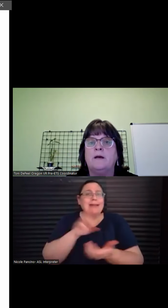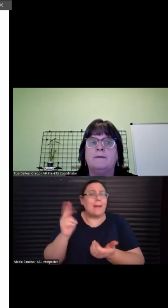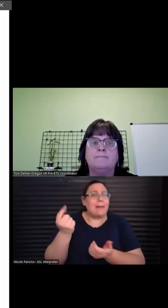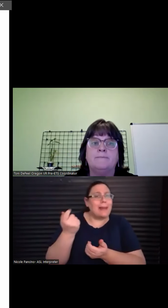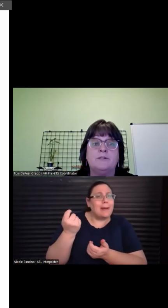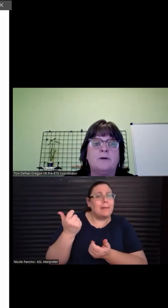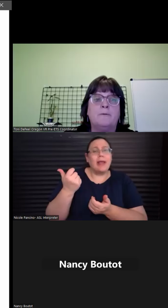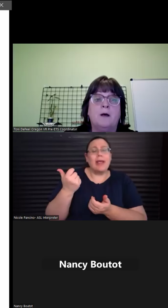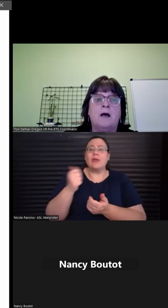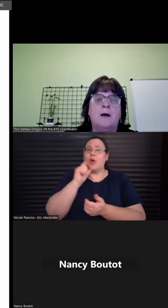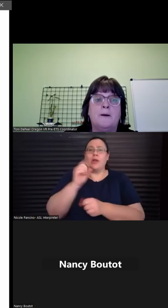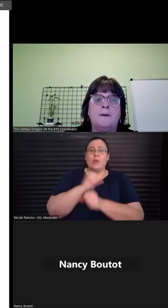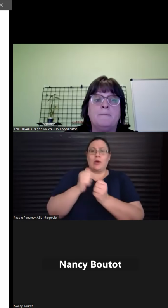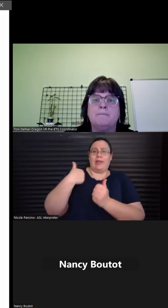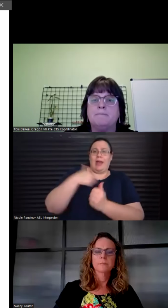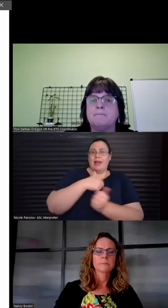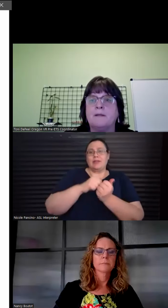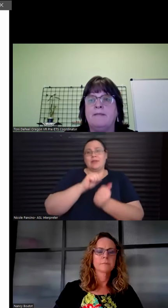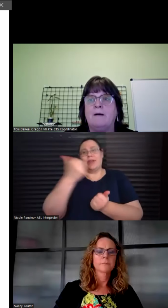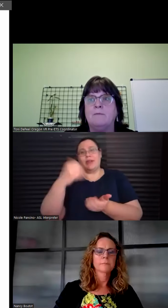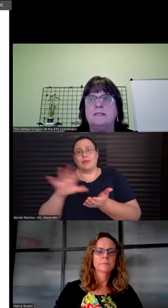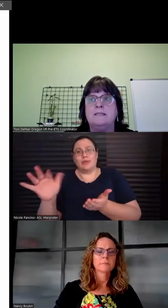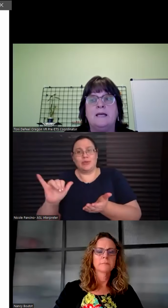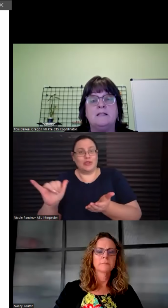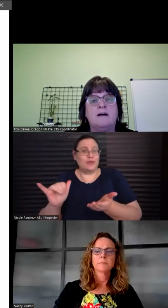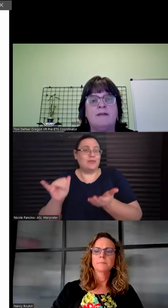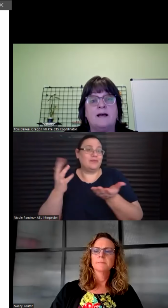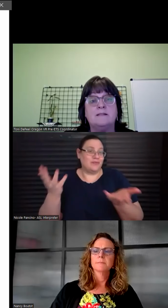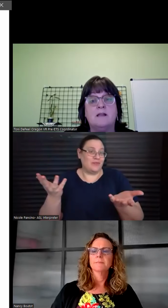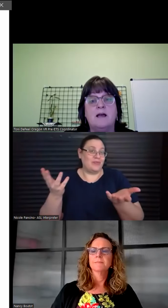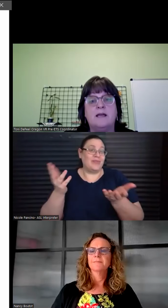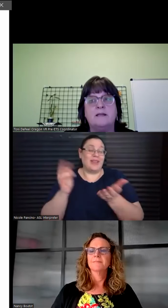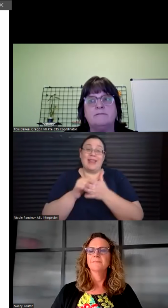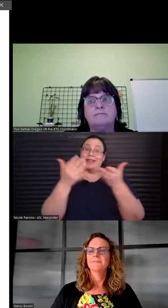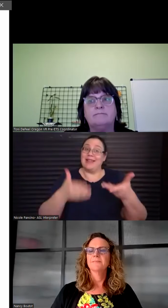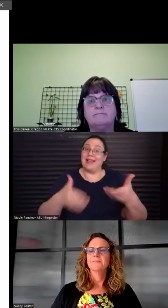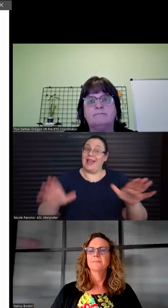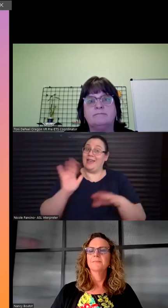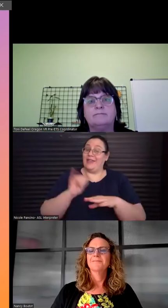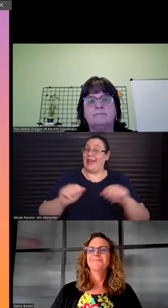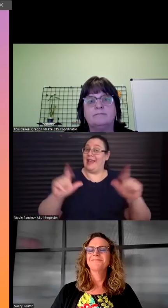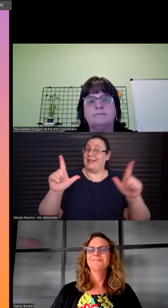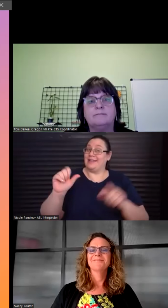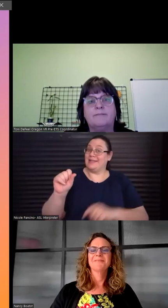too. So that is the end of that slide.